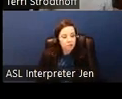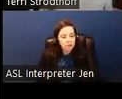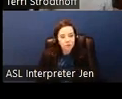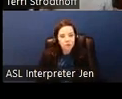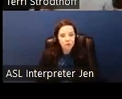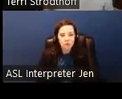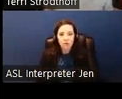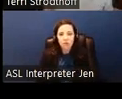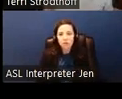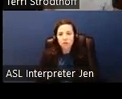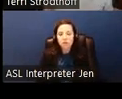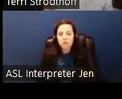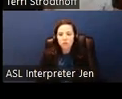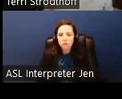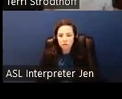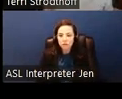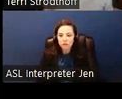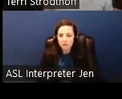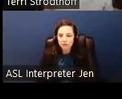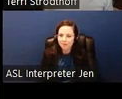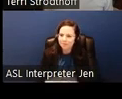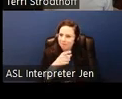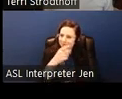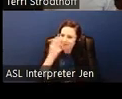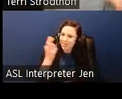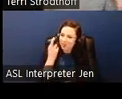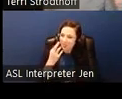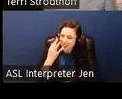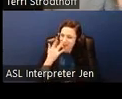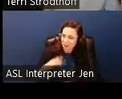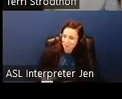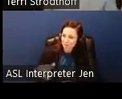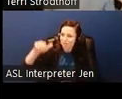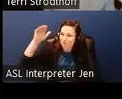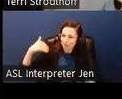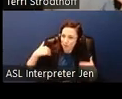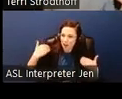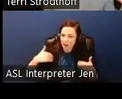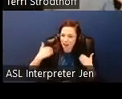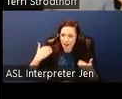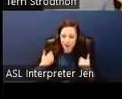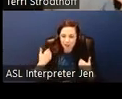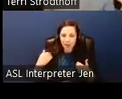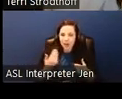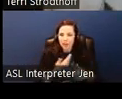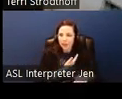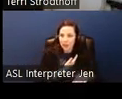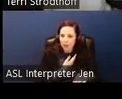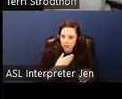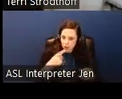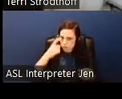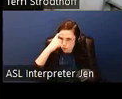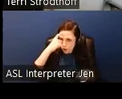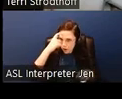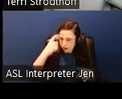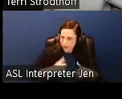of why early childhood is so important is to remember that it's only our limbic and our survival brain that's online. Our